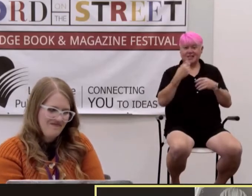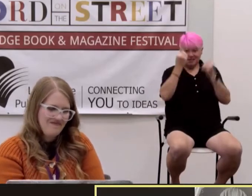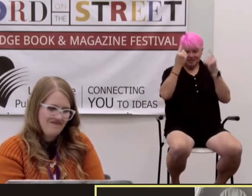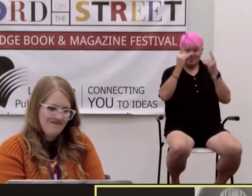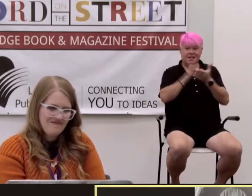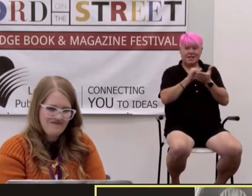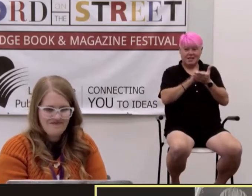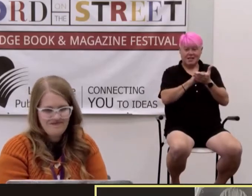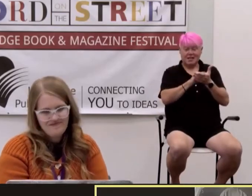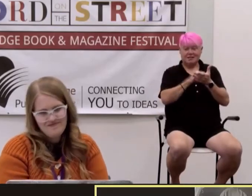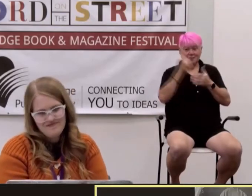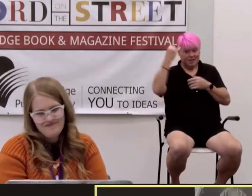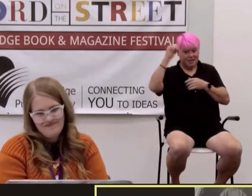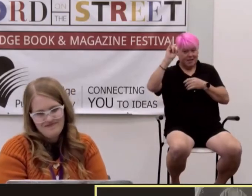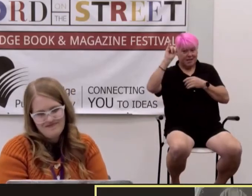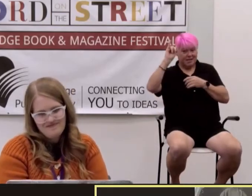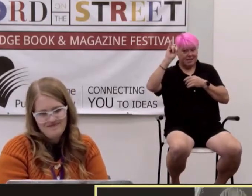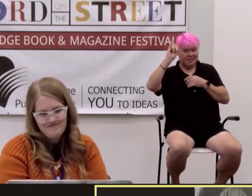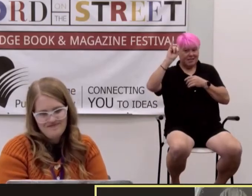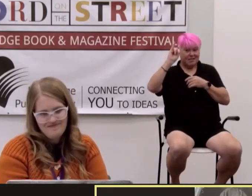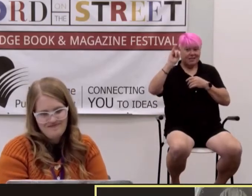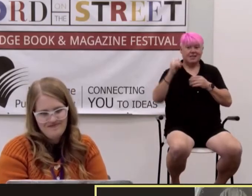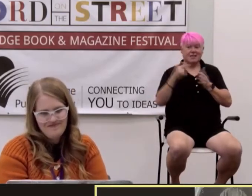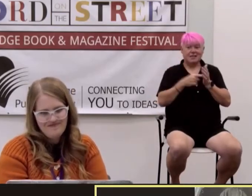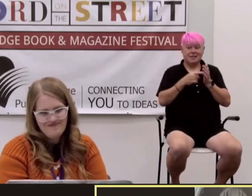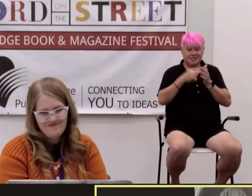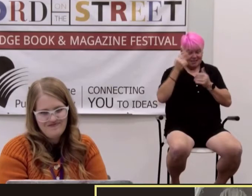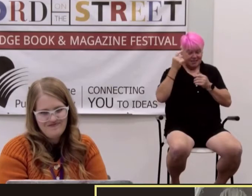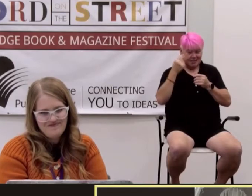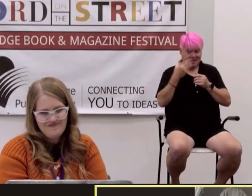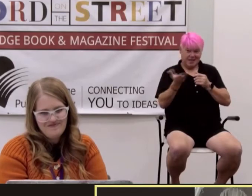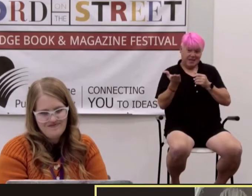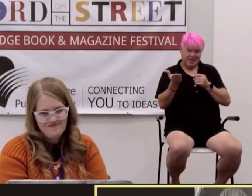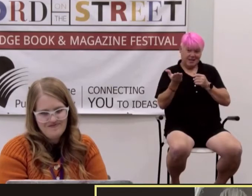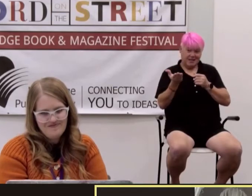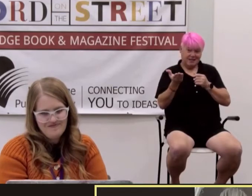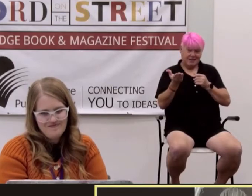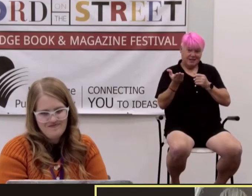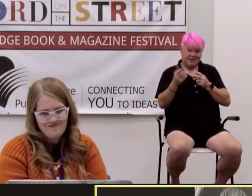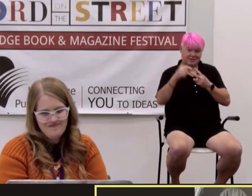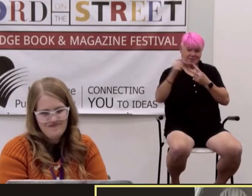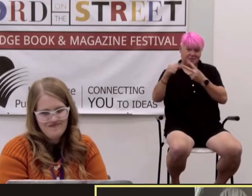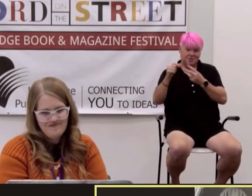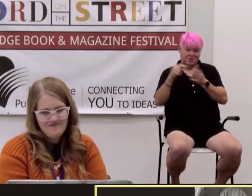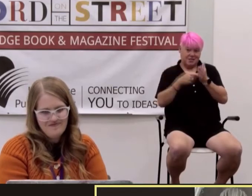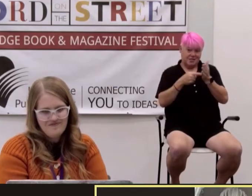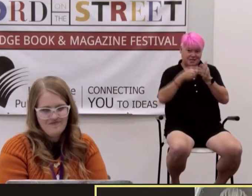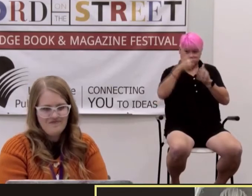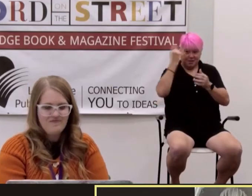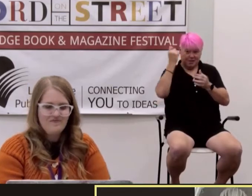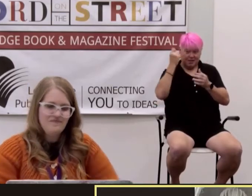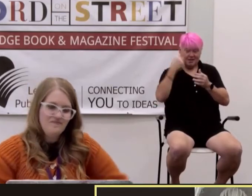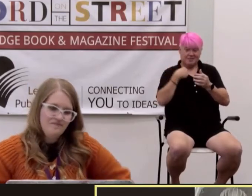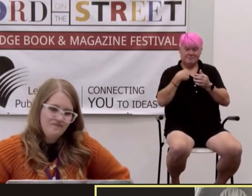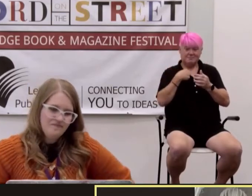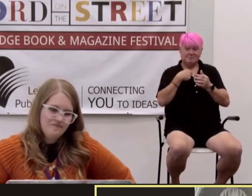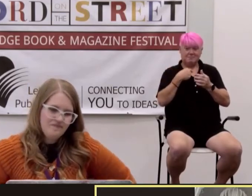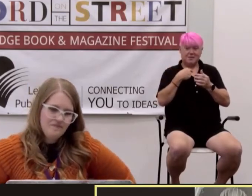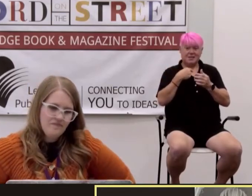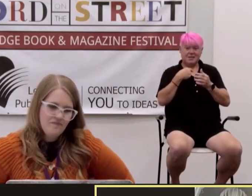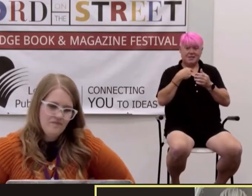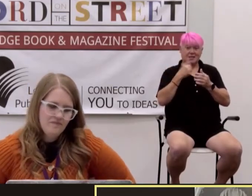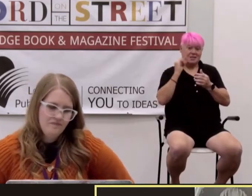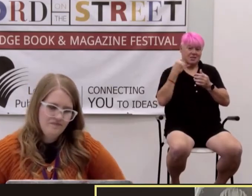is, so this is the thing. We chose this House of Anansi because me and Jen